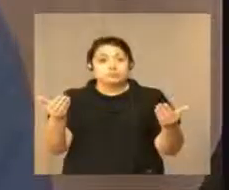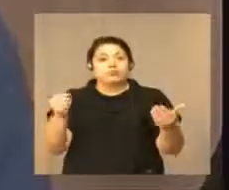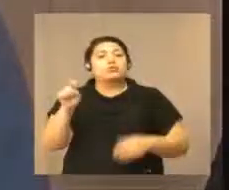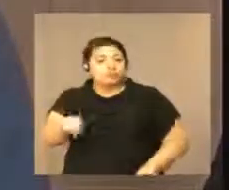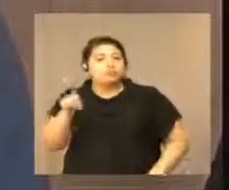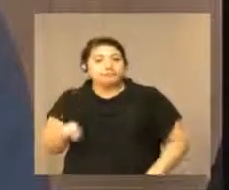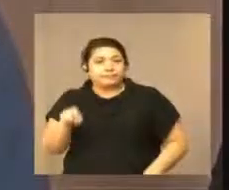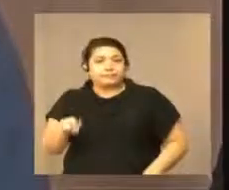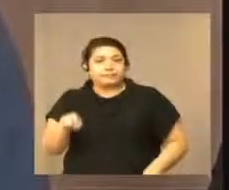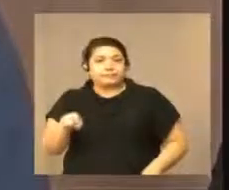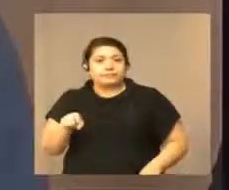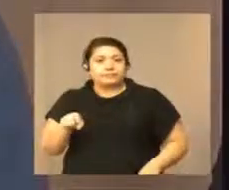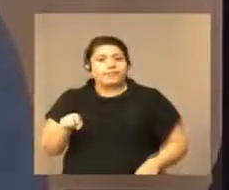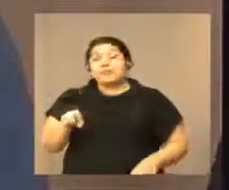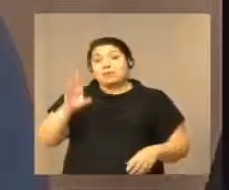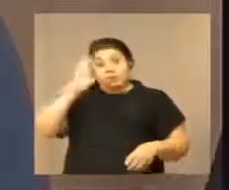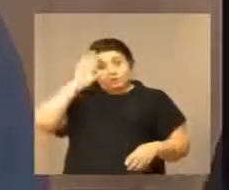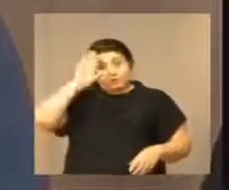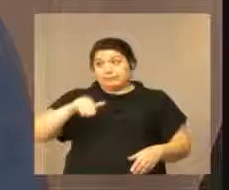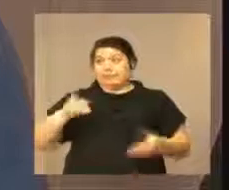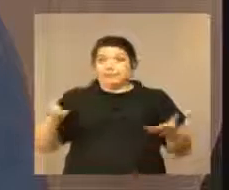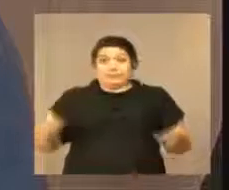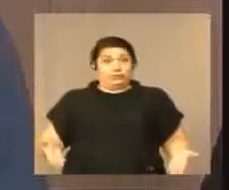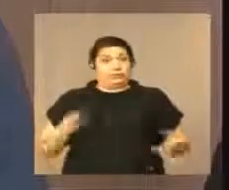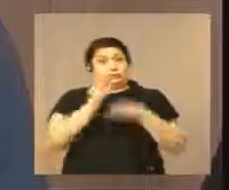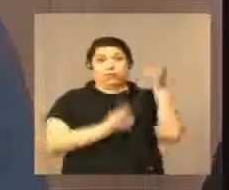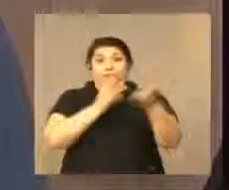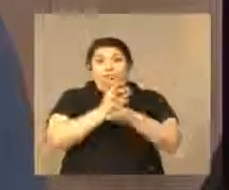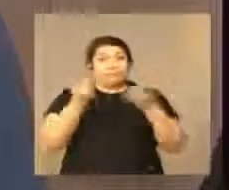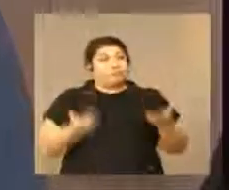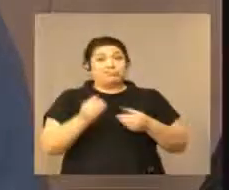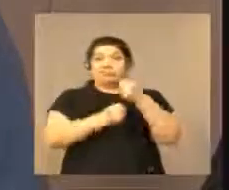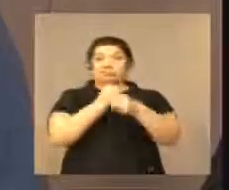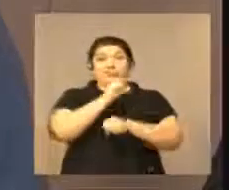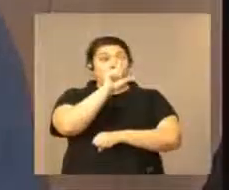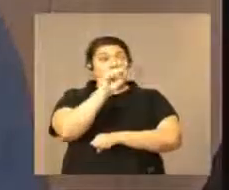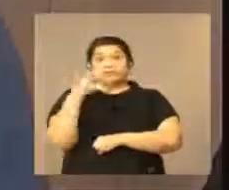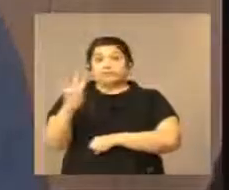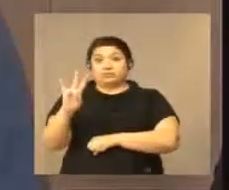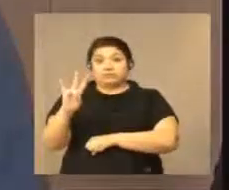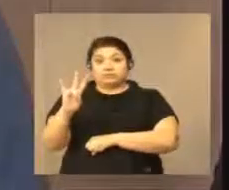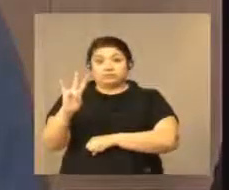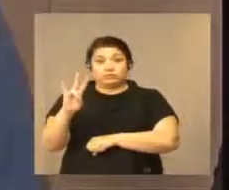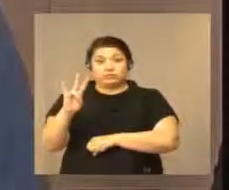But we still live in an environment, and here it is, 2017,